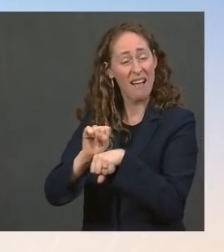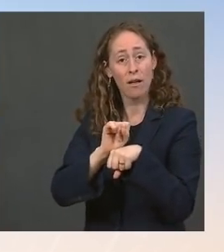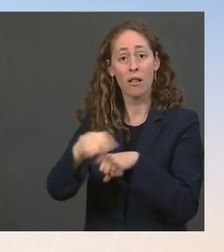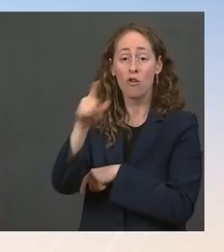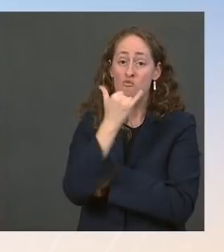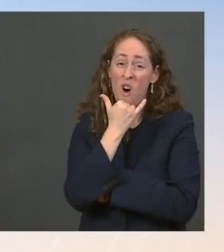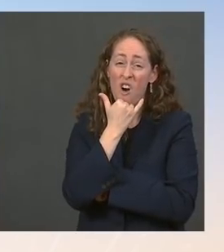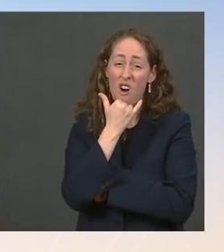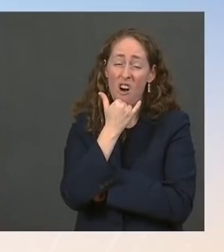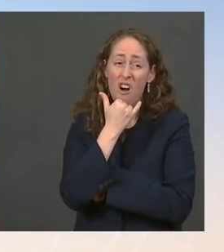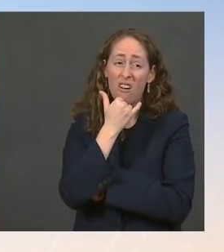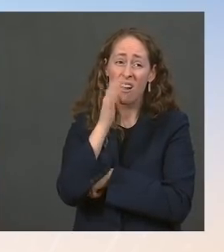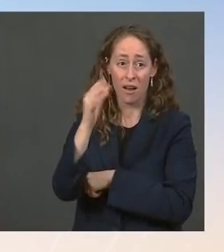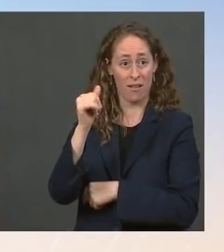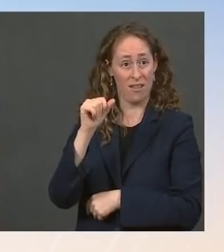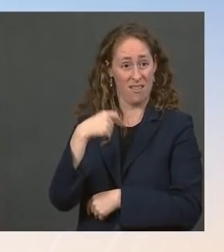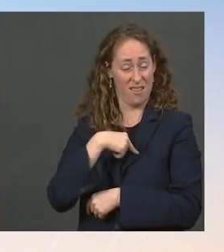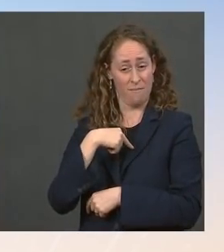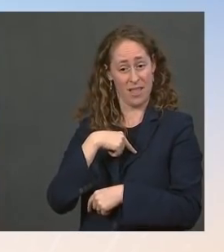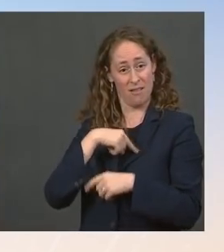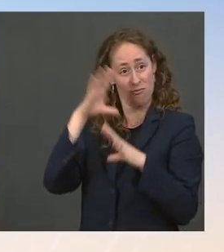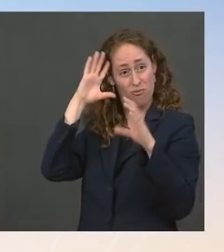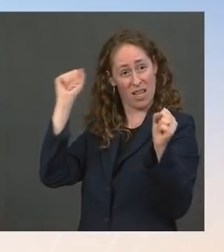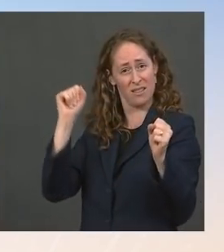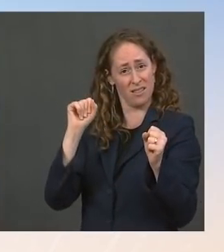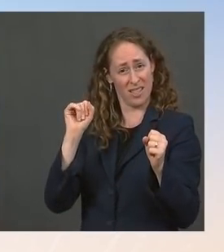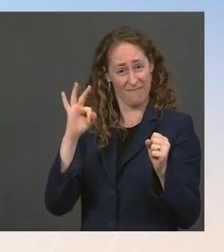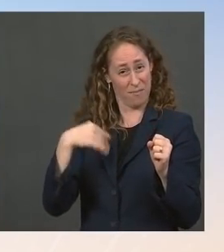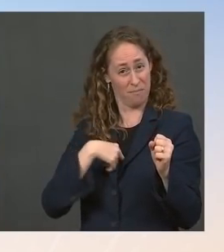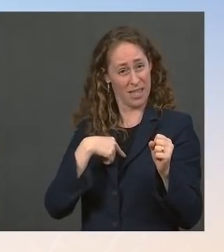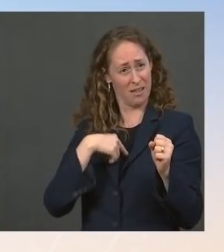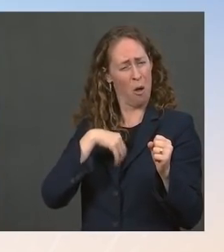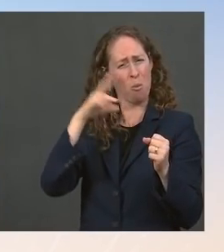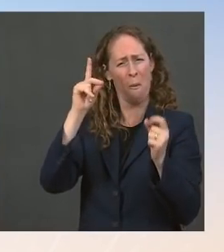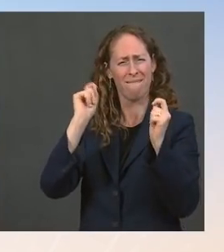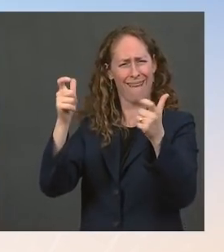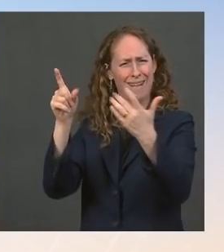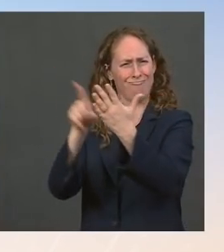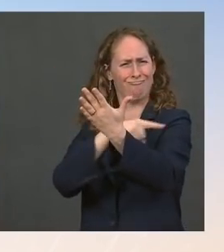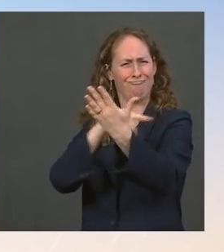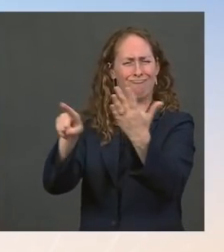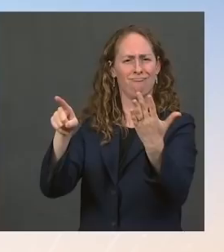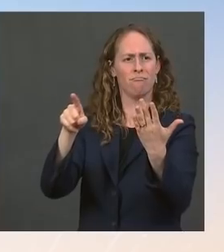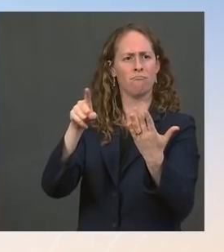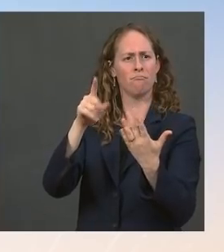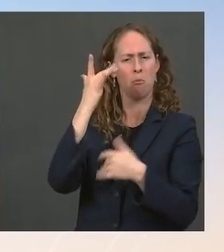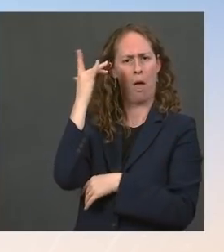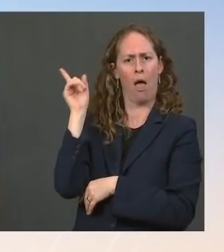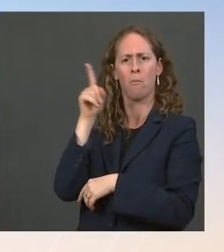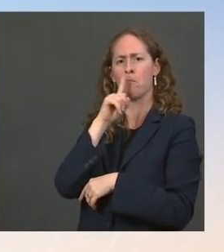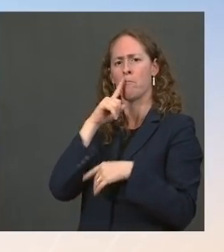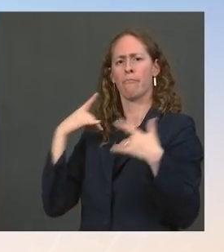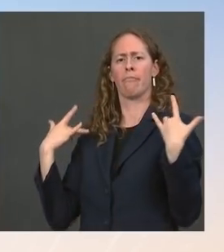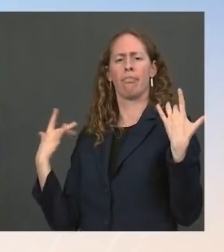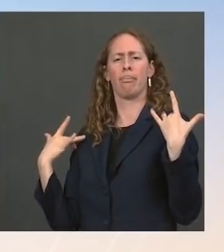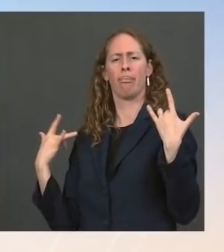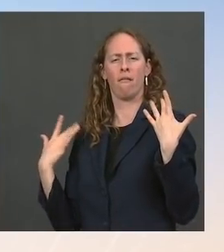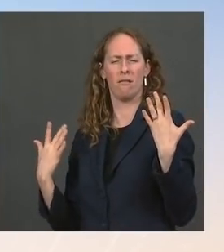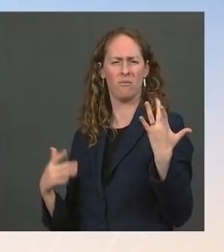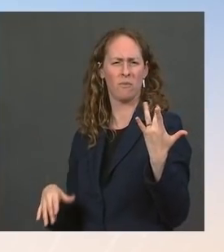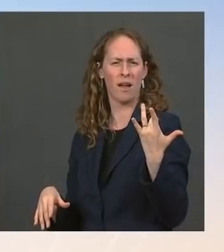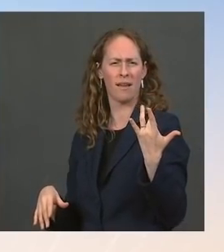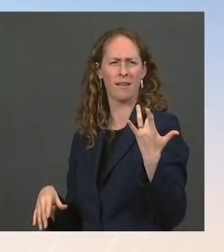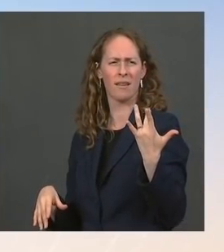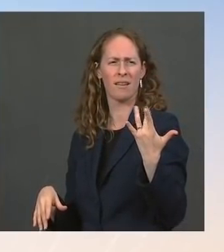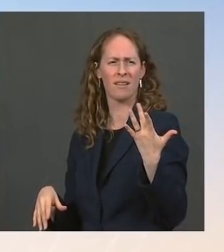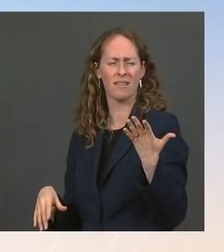as president, I as president, condemn them. How is he not doing that? Why is he not doing that? What are people supposed to take away from the fact that he's not